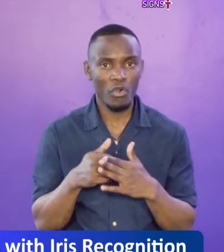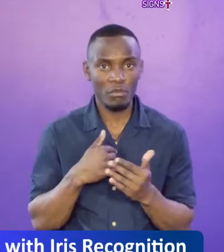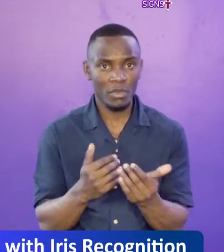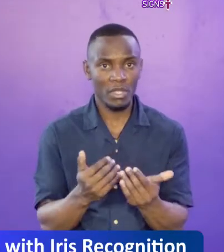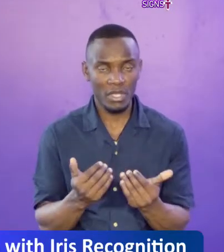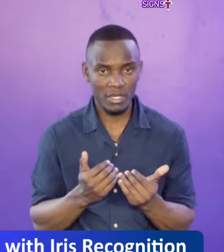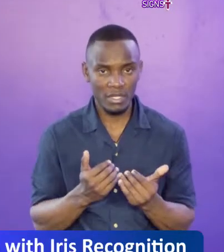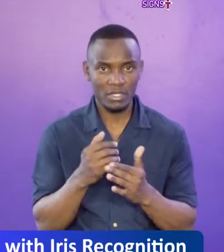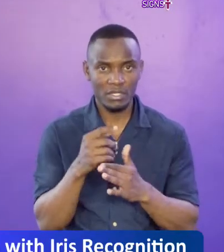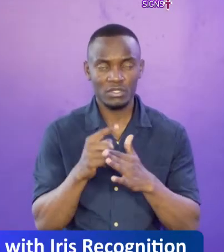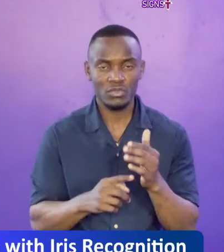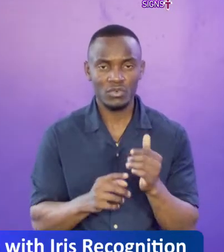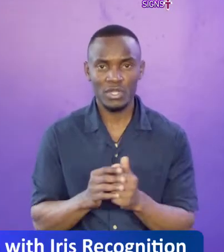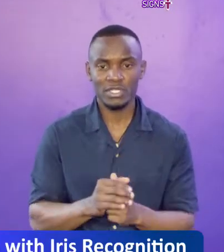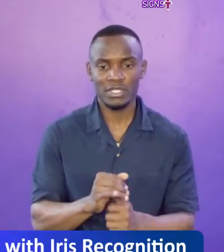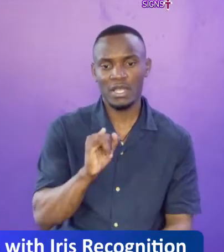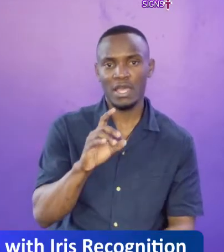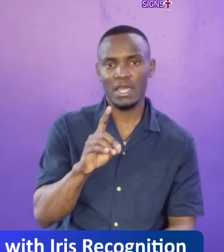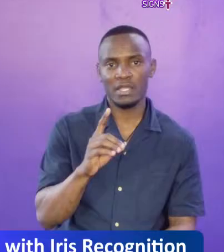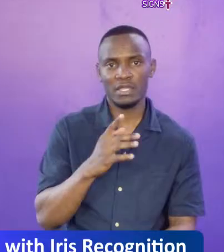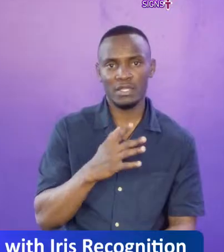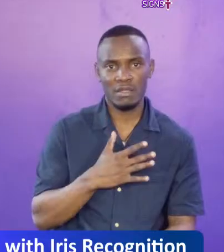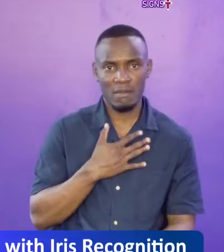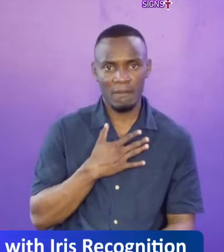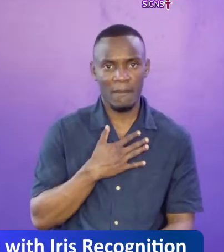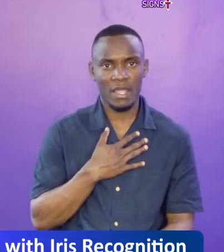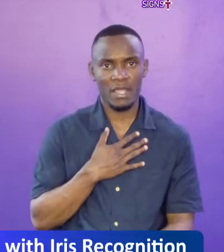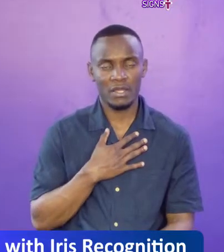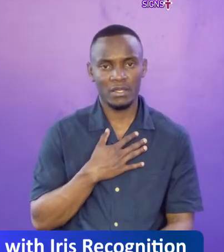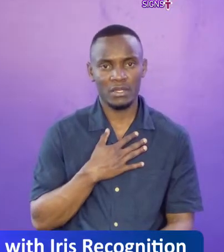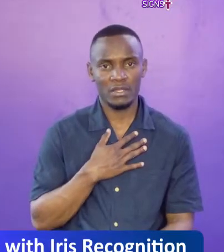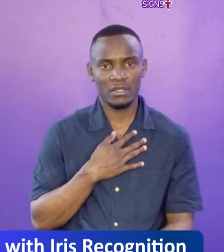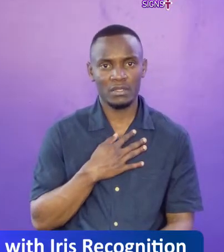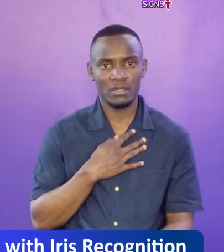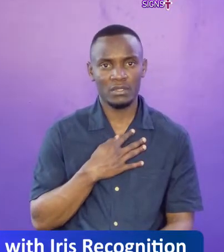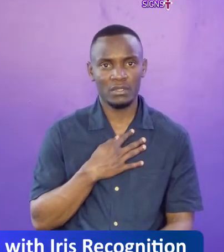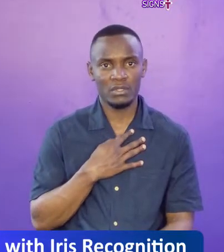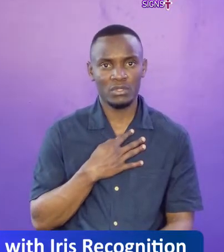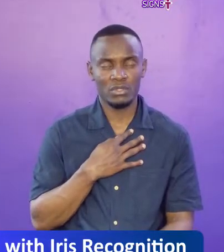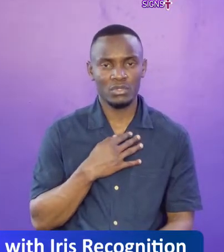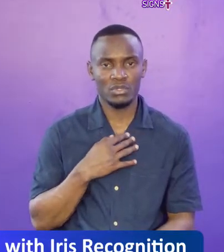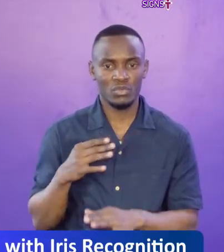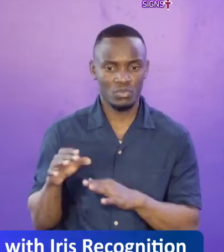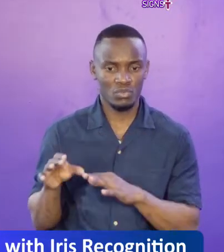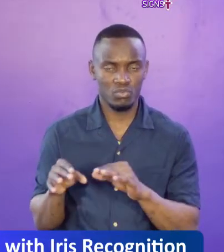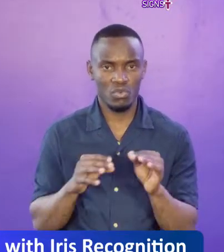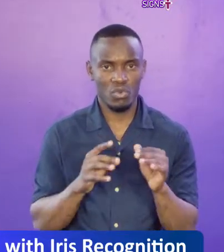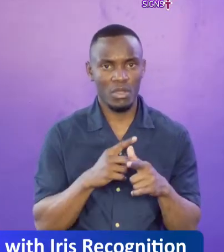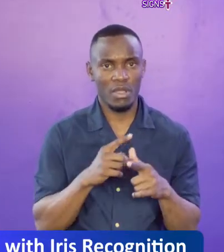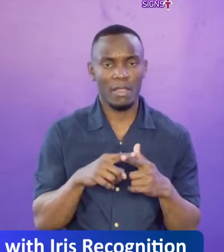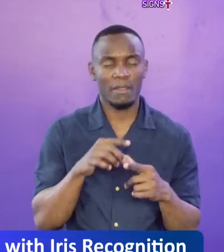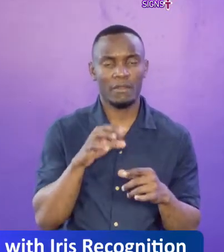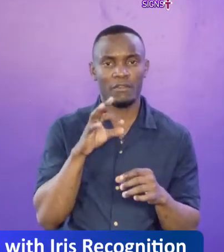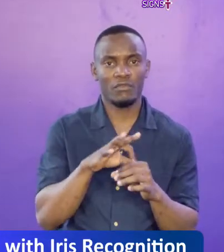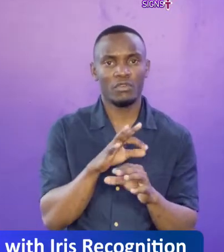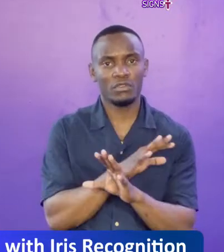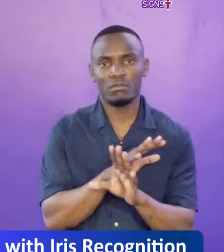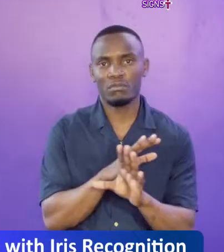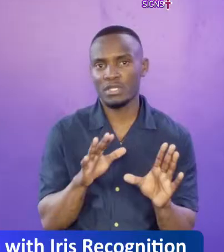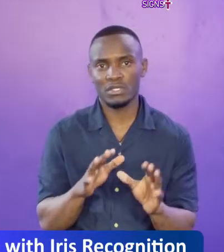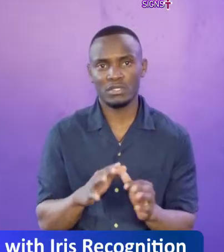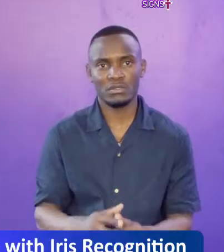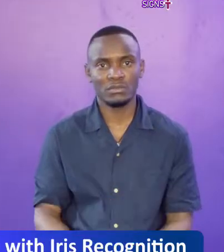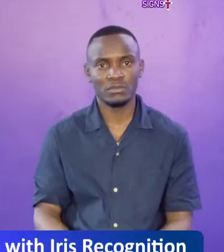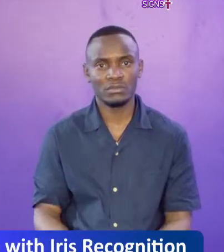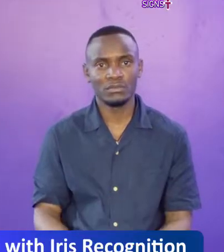my ID to go to my polling station, Yeah. and And any your other thumbs. details, Yeah. and my thumbs, and I'll be good to go. So